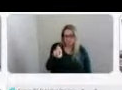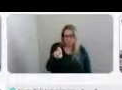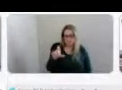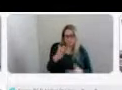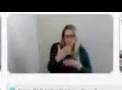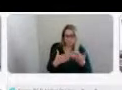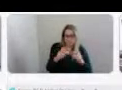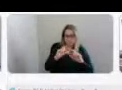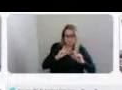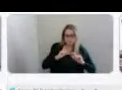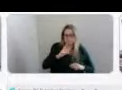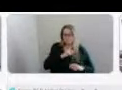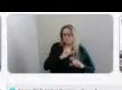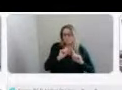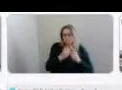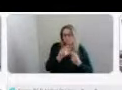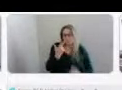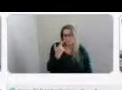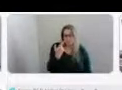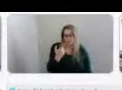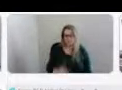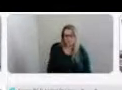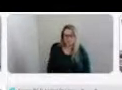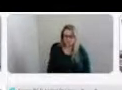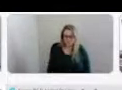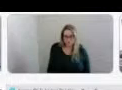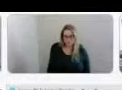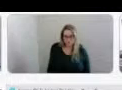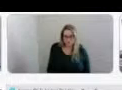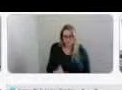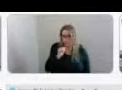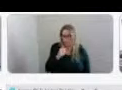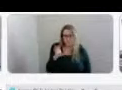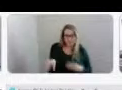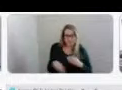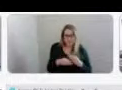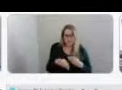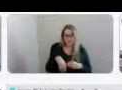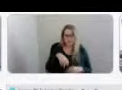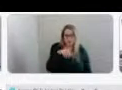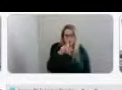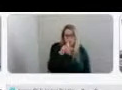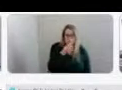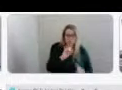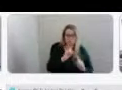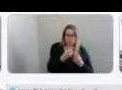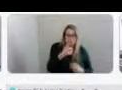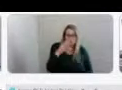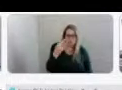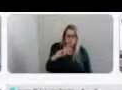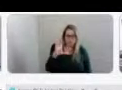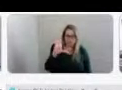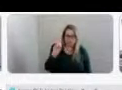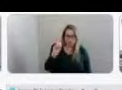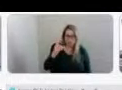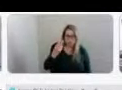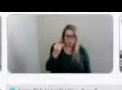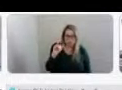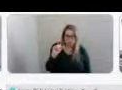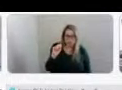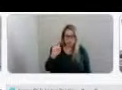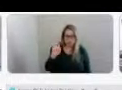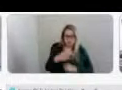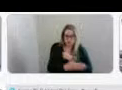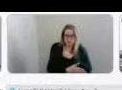legislative district 21 and not be added to district 19 cochise county which sounds